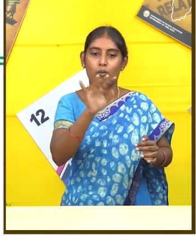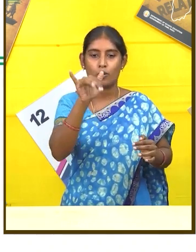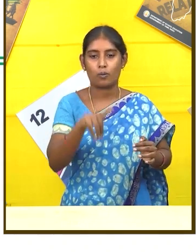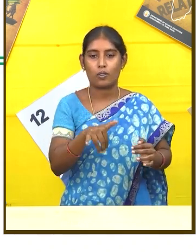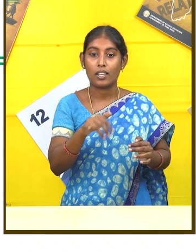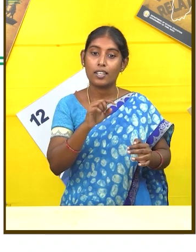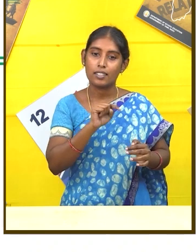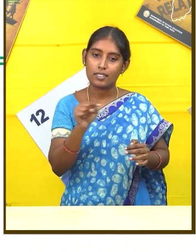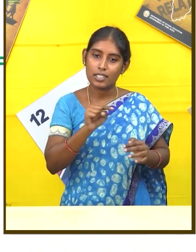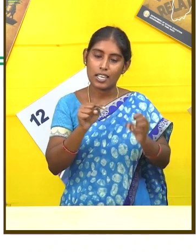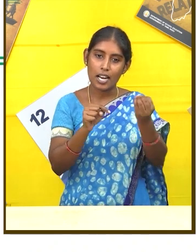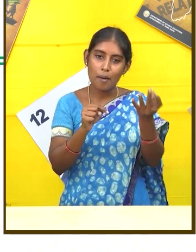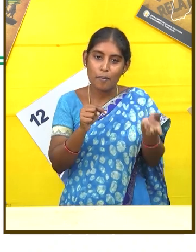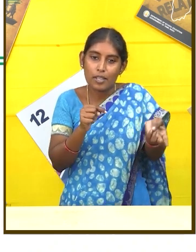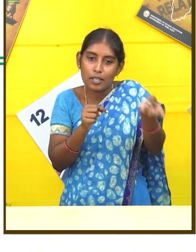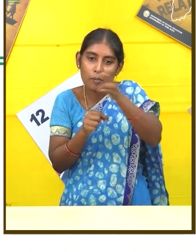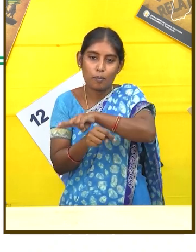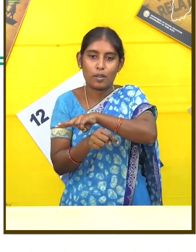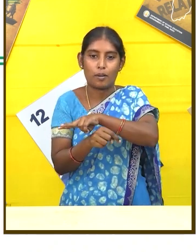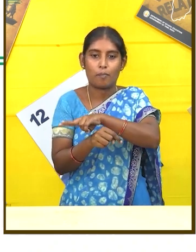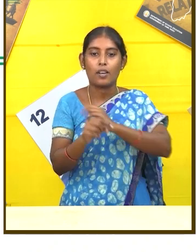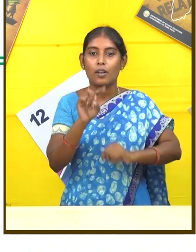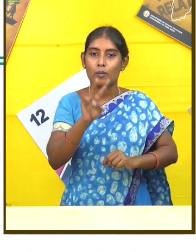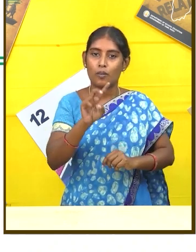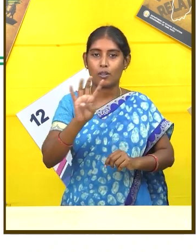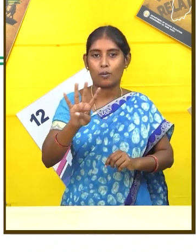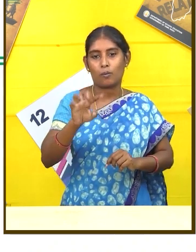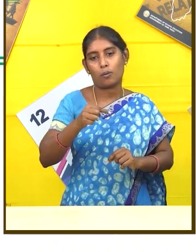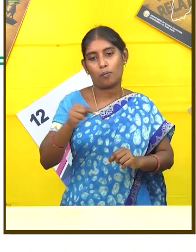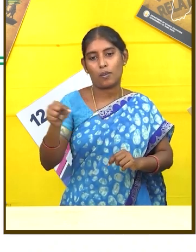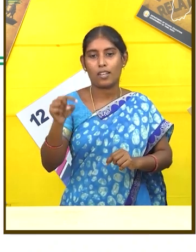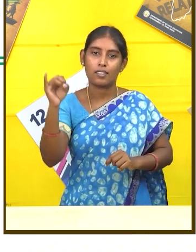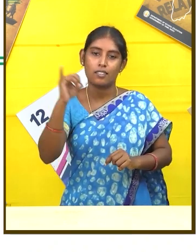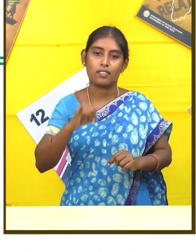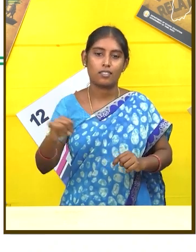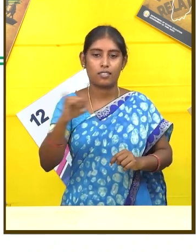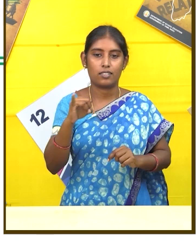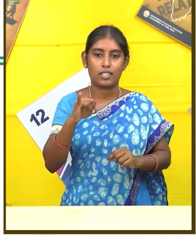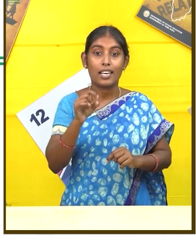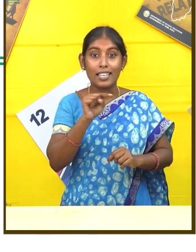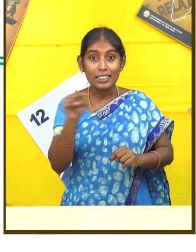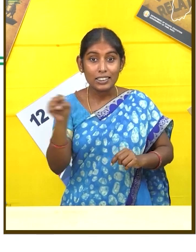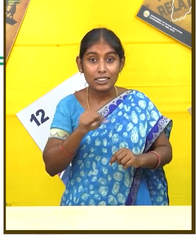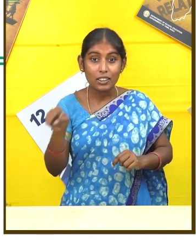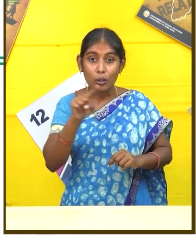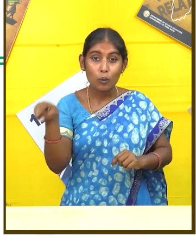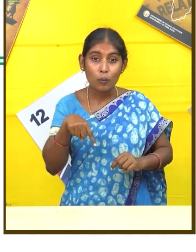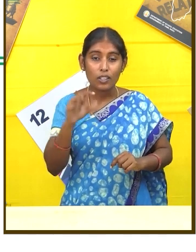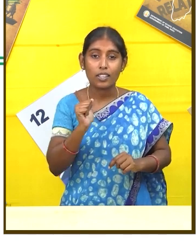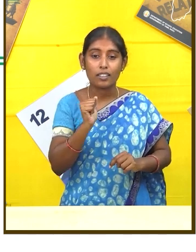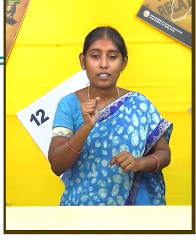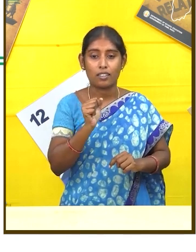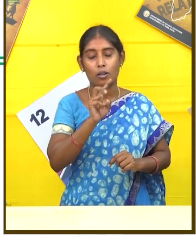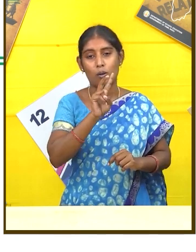minus 4y. Numbers are in the right side. So 24 minus 6. So 6y minus 4y